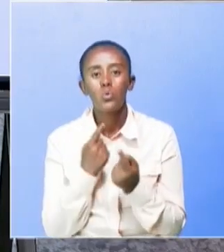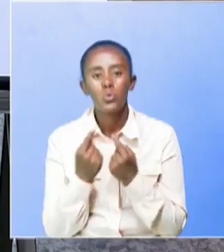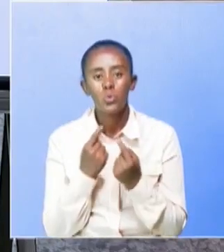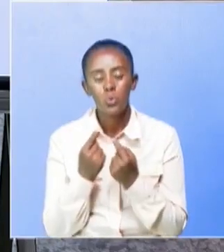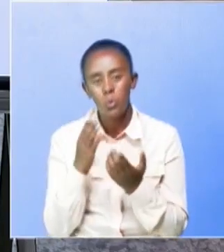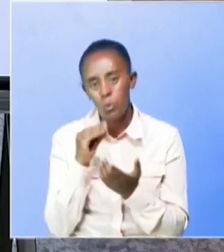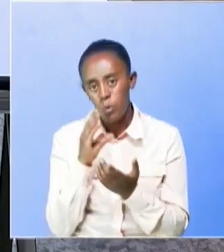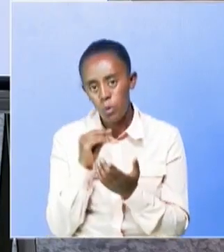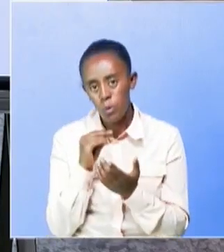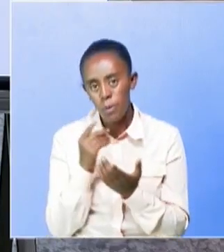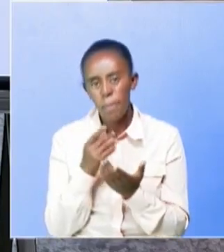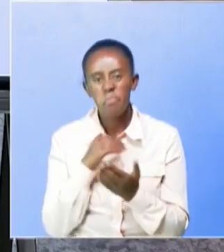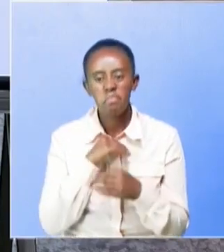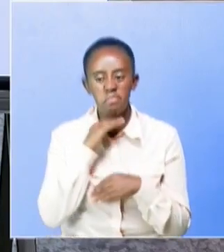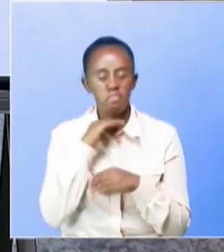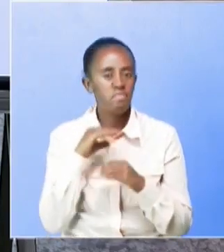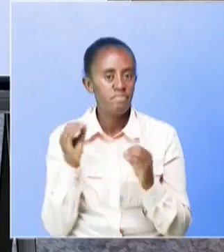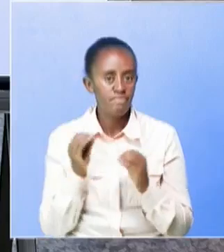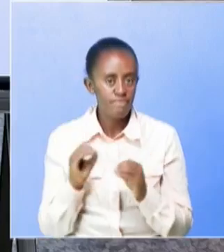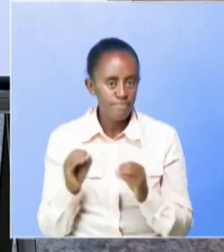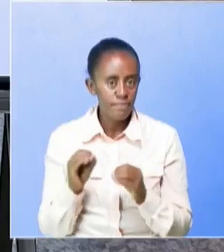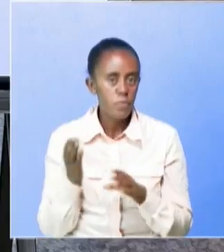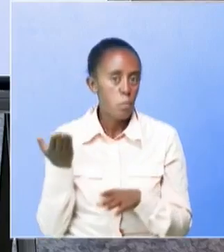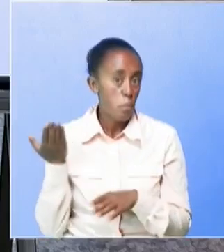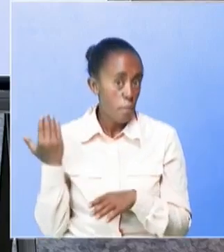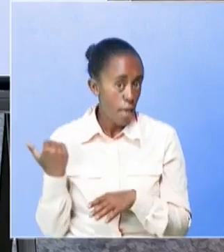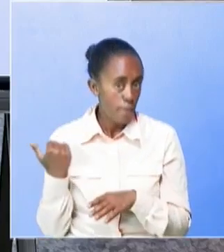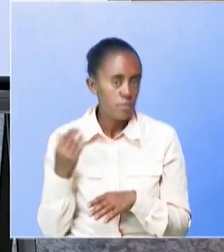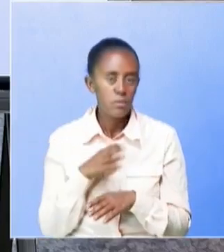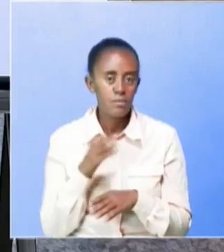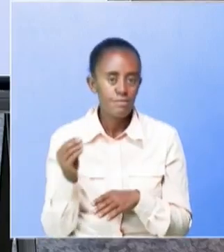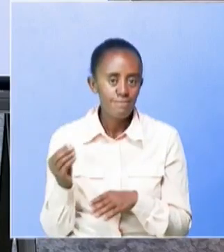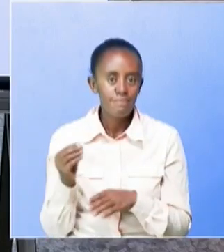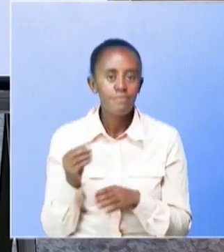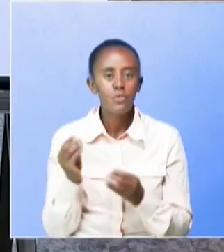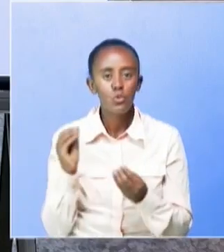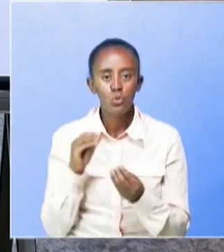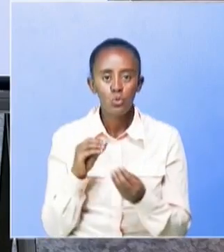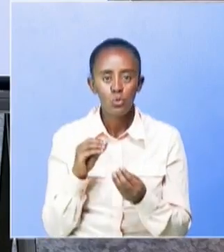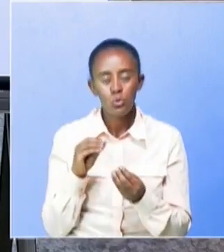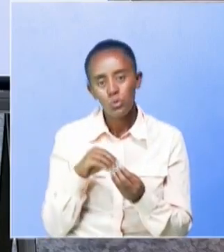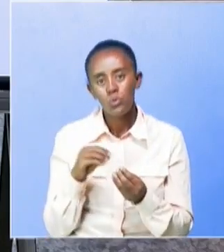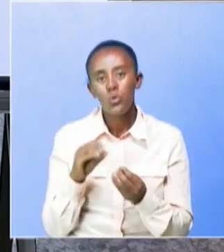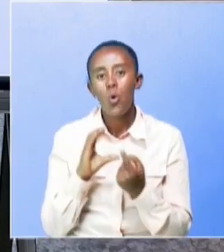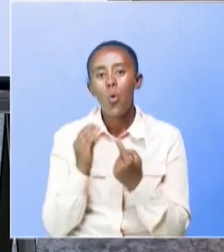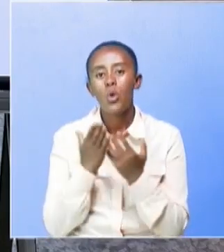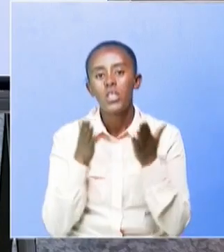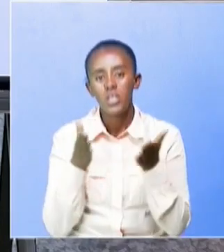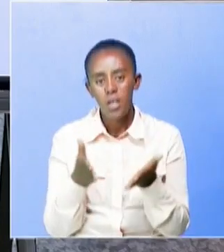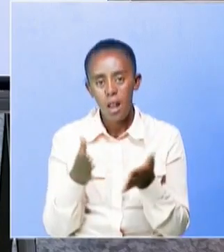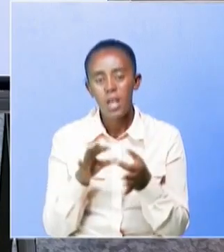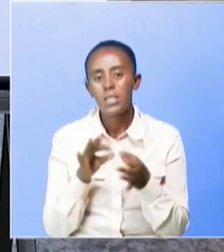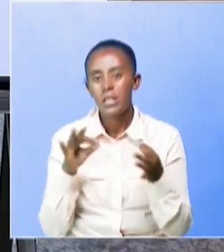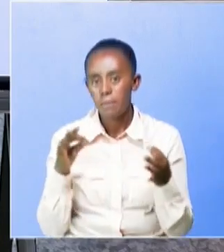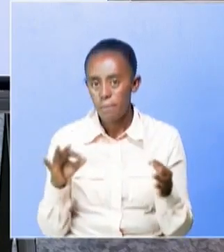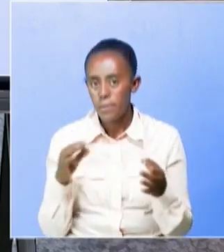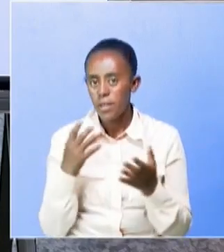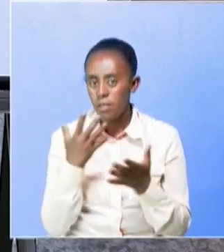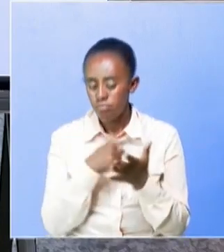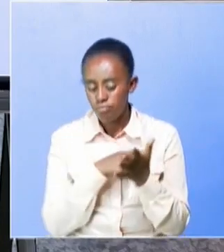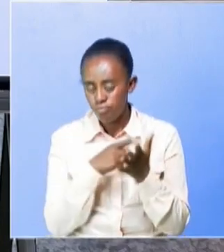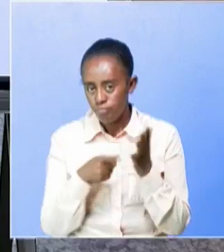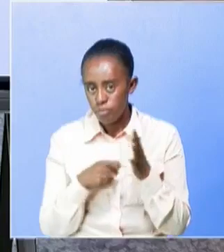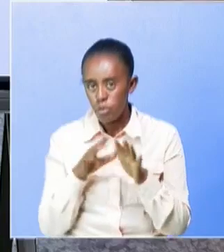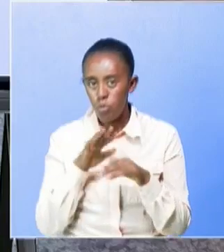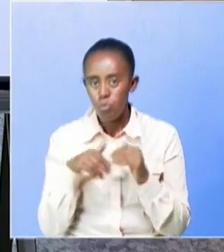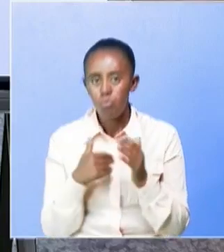about dissatisfaction with the past, and we also use it with conditional statements. These are all the